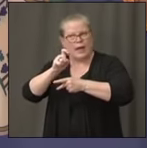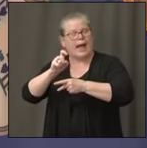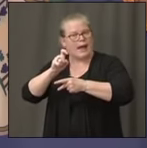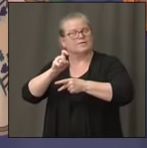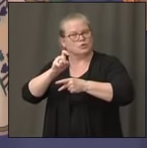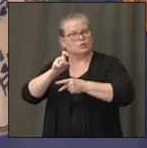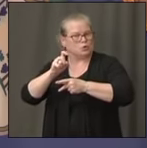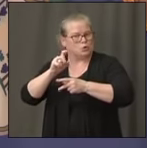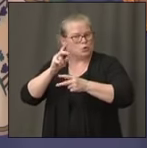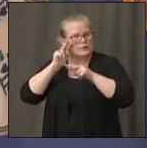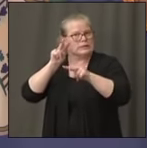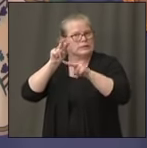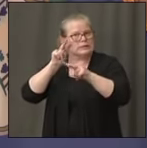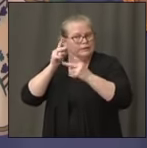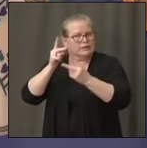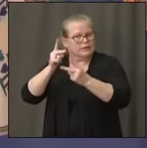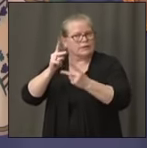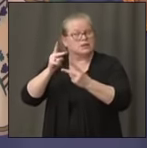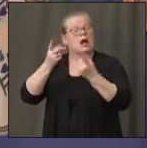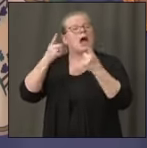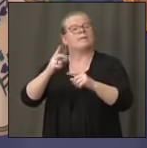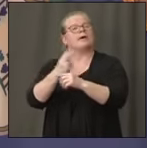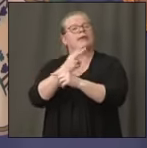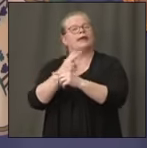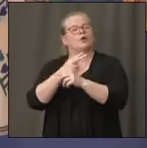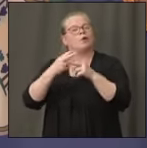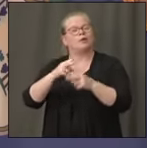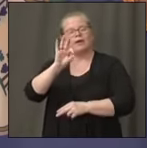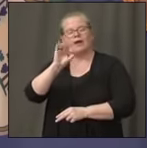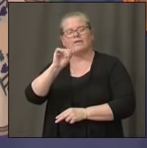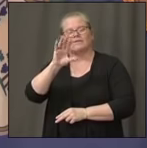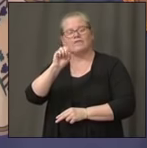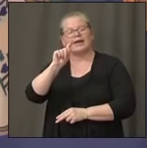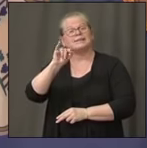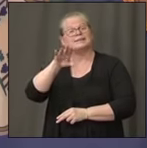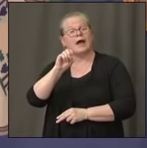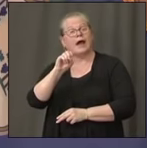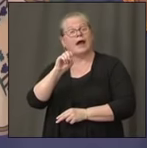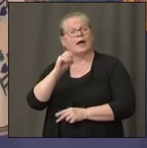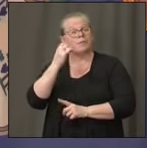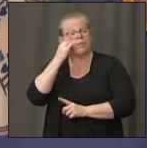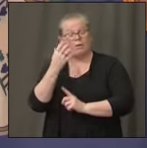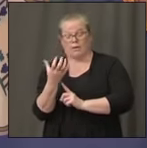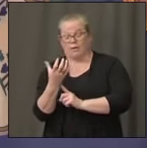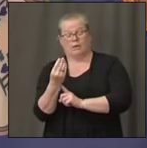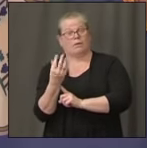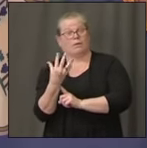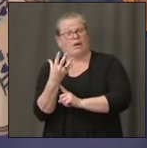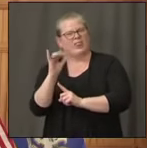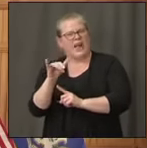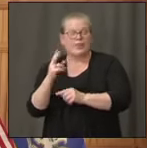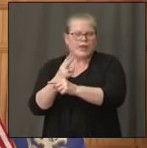very effective, cover a lot of space. But I don't think that covers for a loved one at a nursing home. Deirdre?